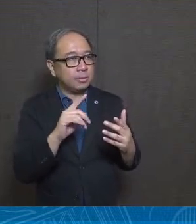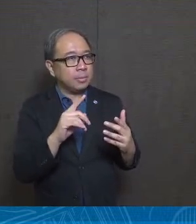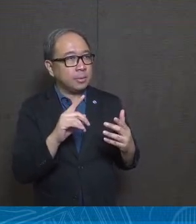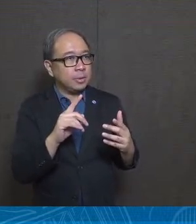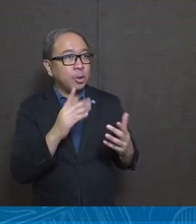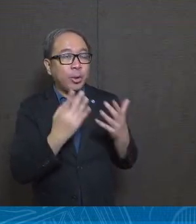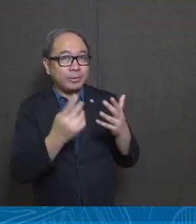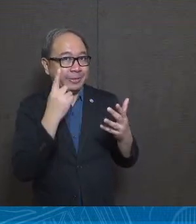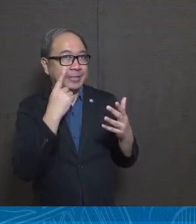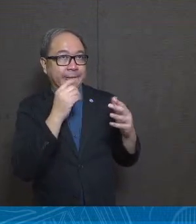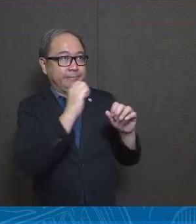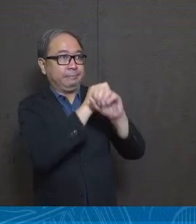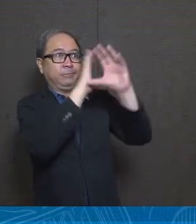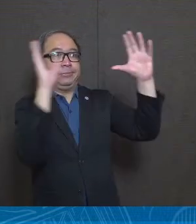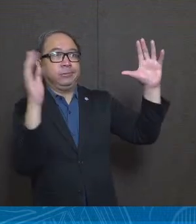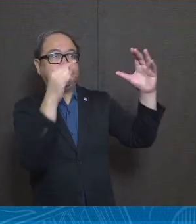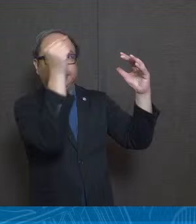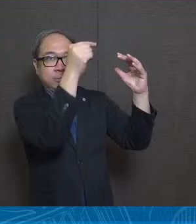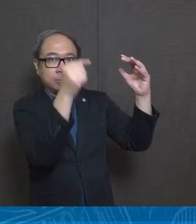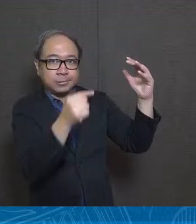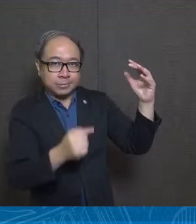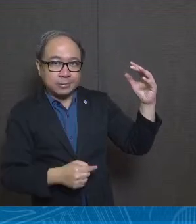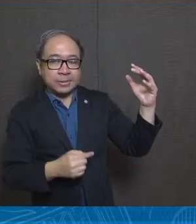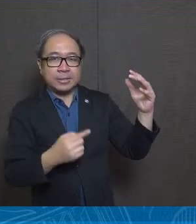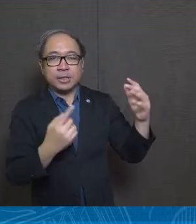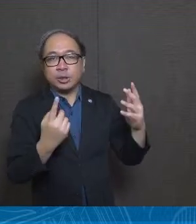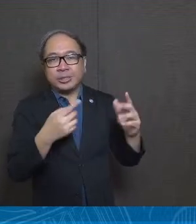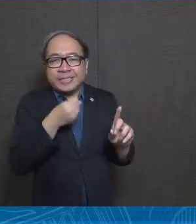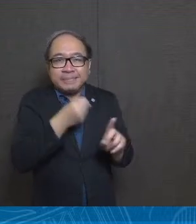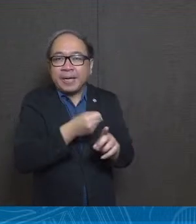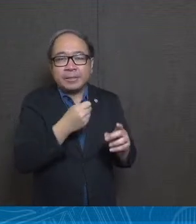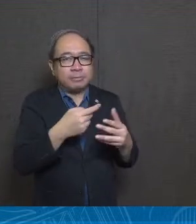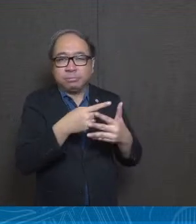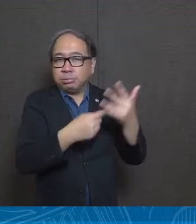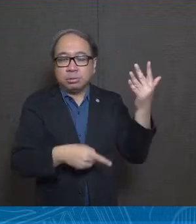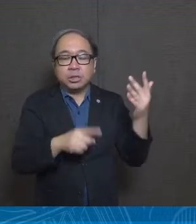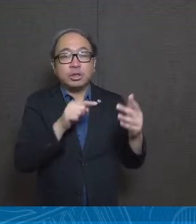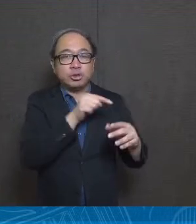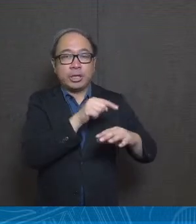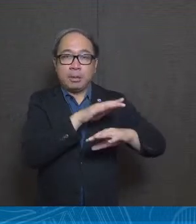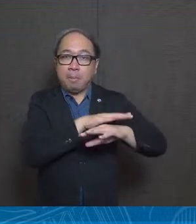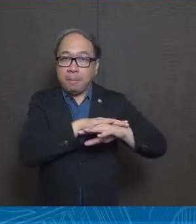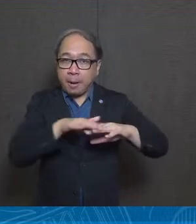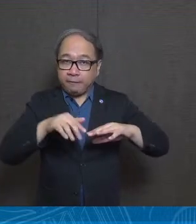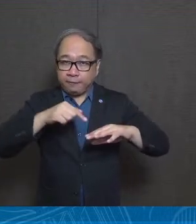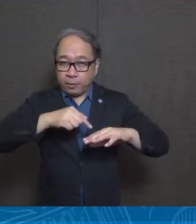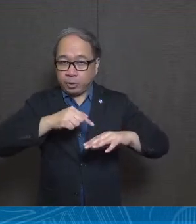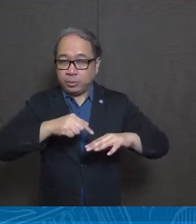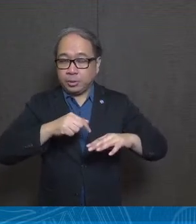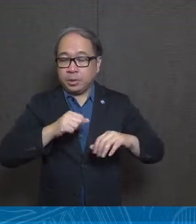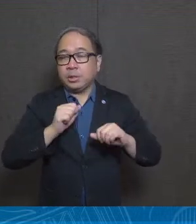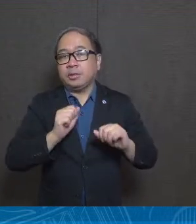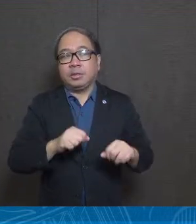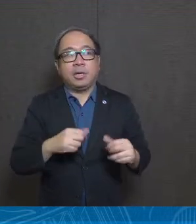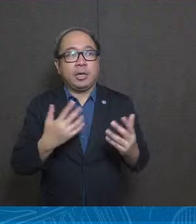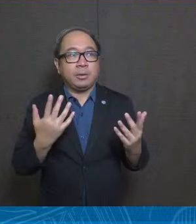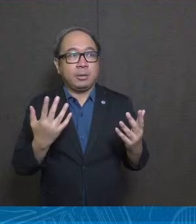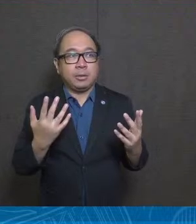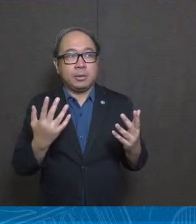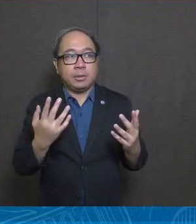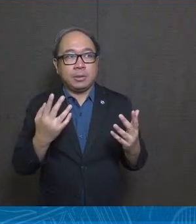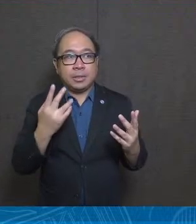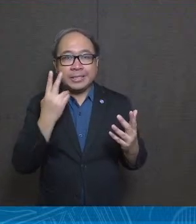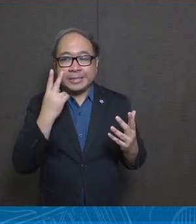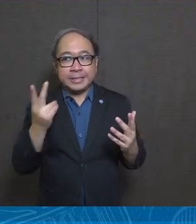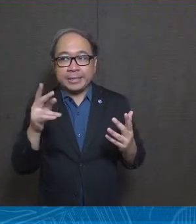my talks have been addressed, then we can do that. Basically, this platform could then perhaps, if we give input to